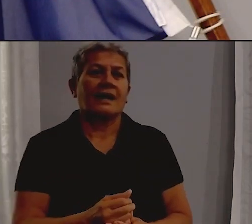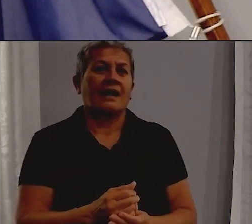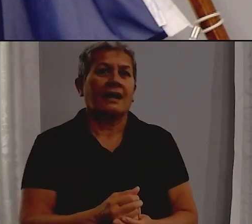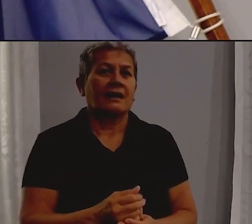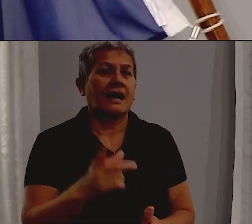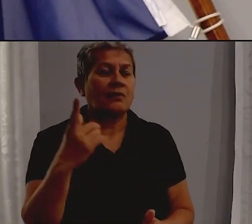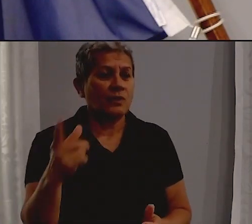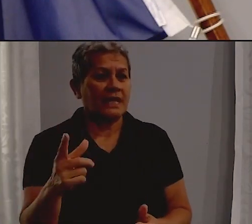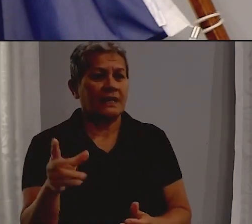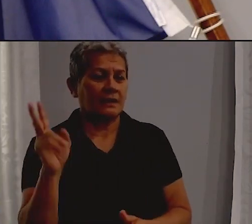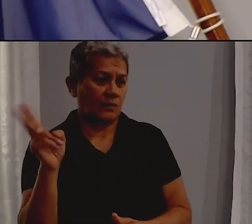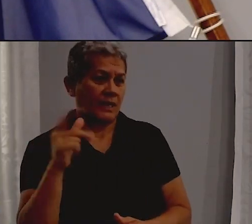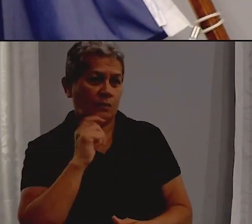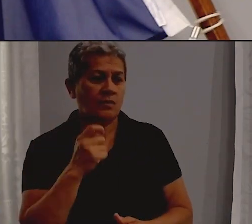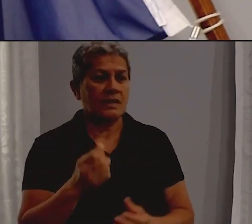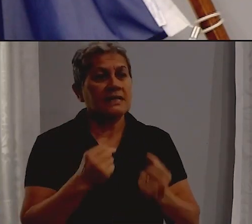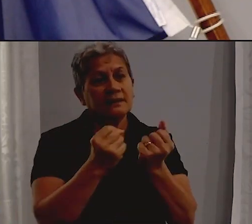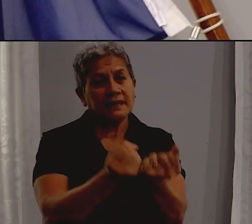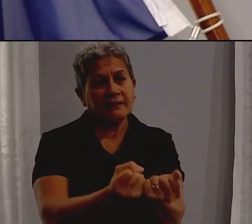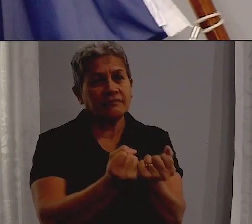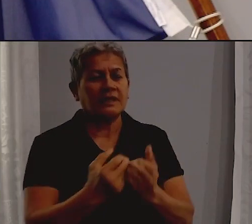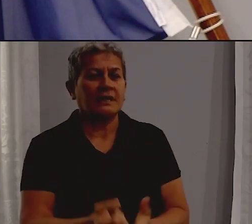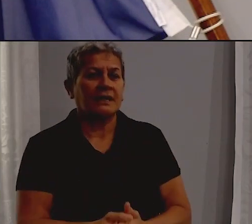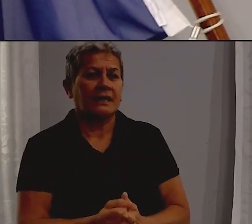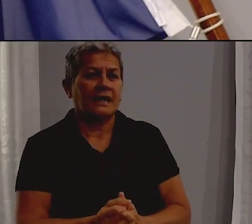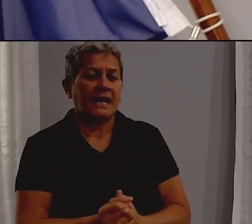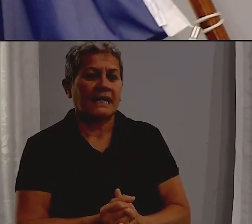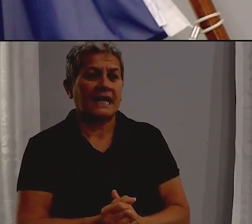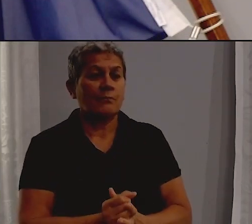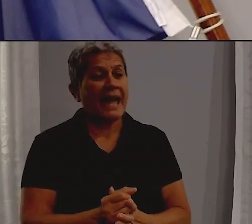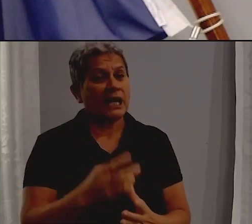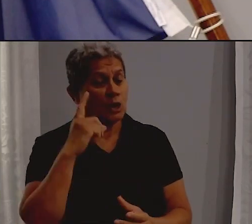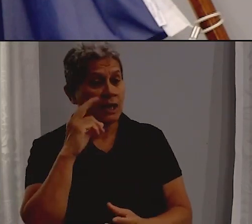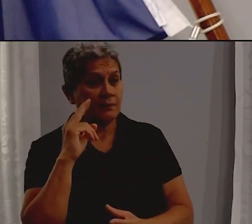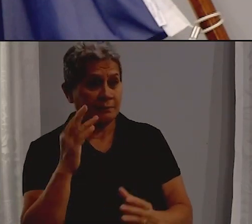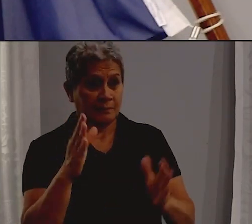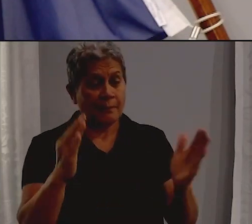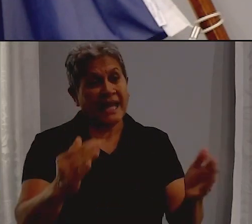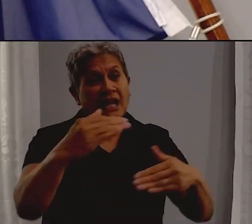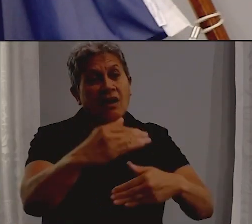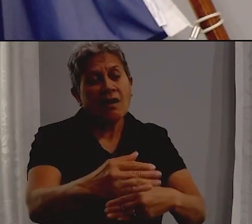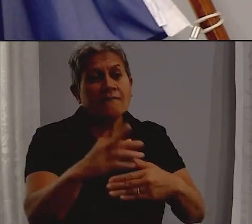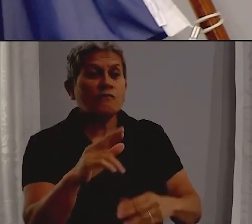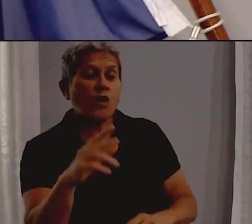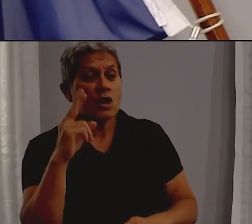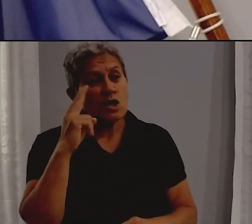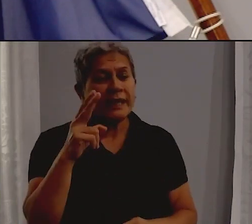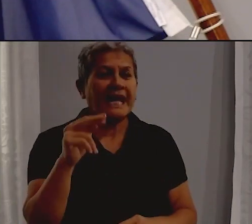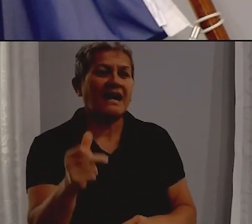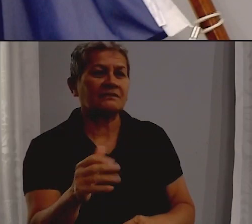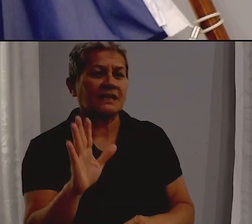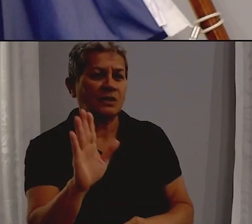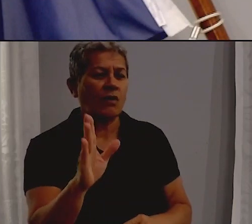devices which an adult household member can use to check the patient's temperature, their pulse, and their oxygen